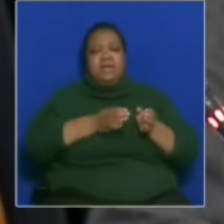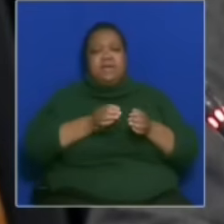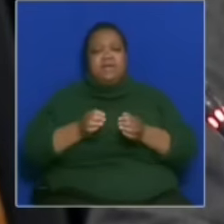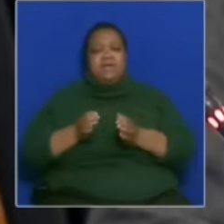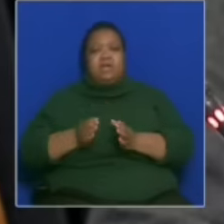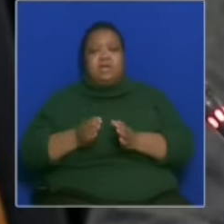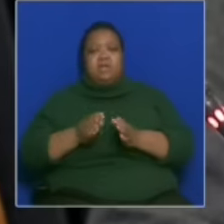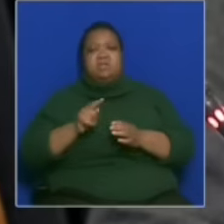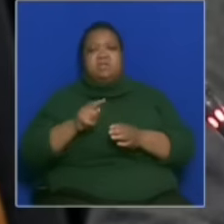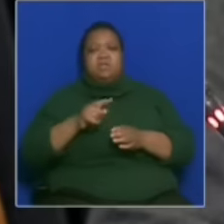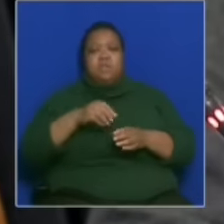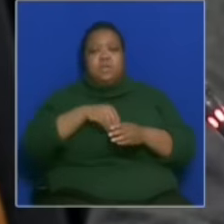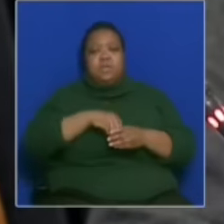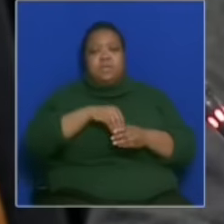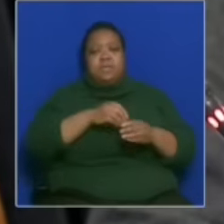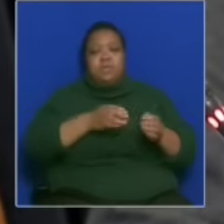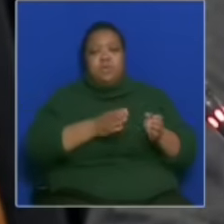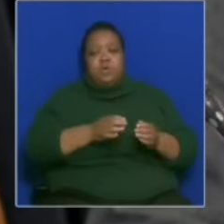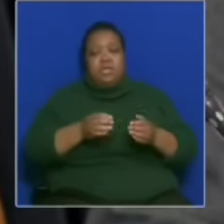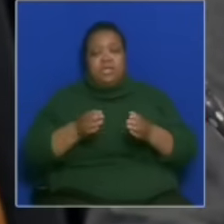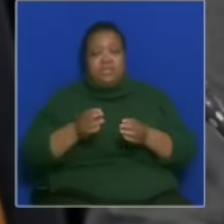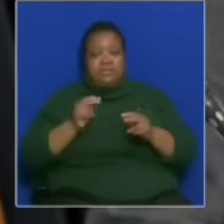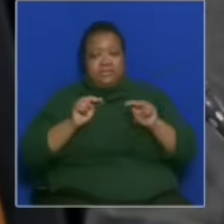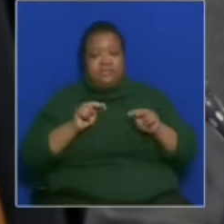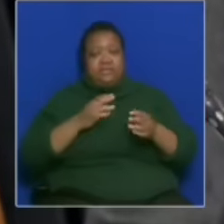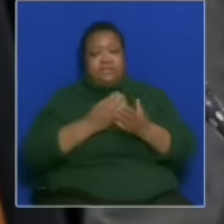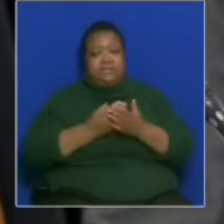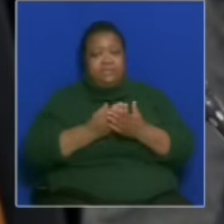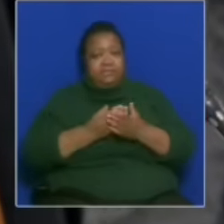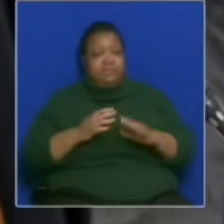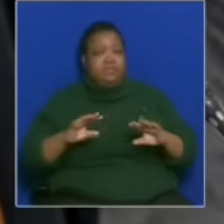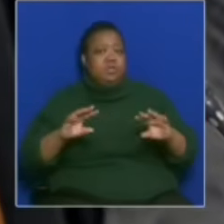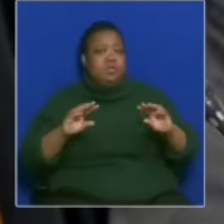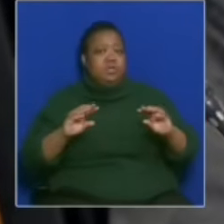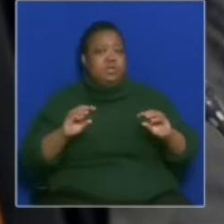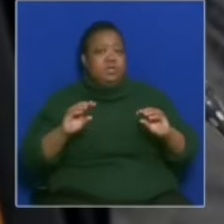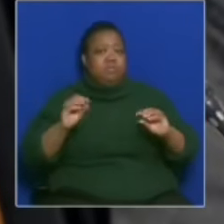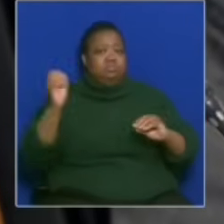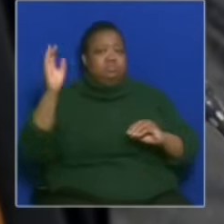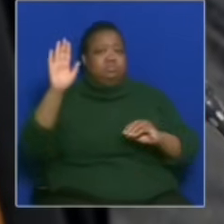boxes. You stopped the flight.